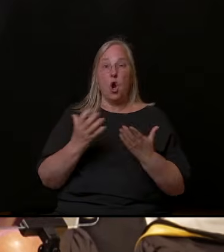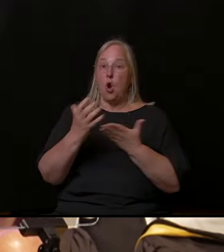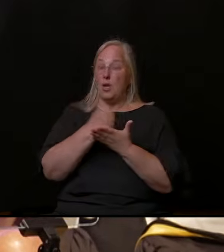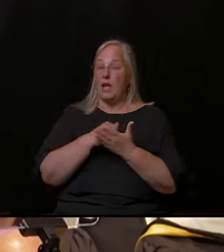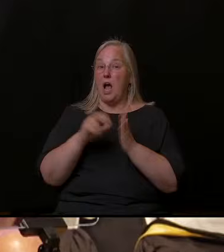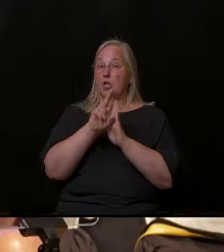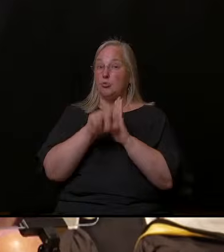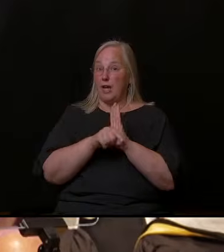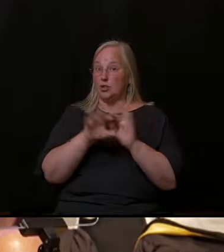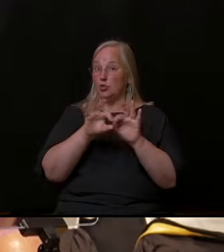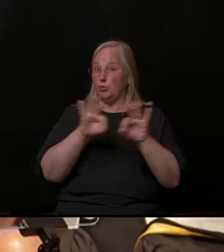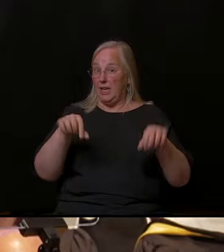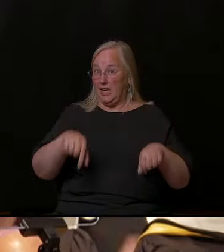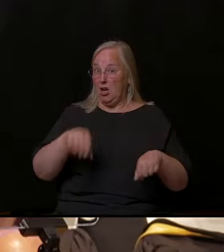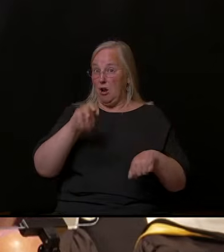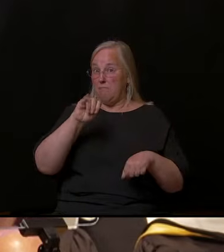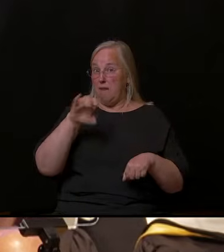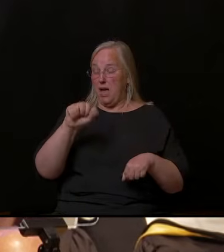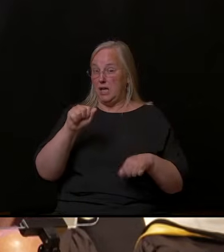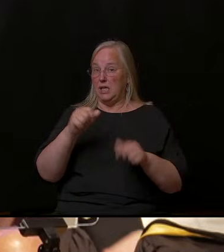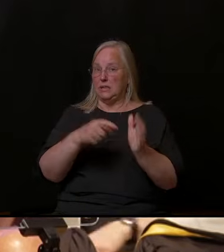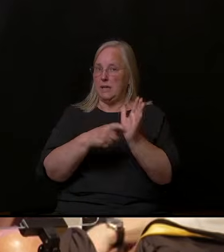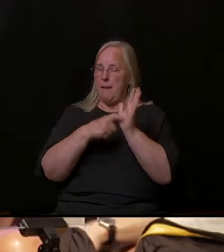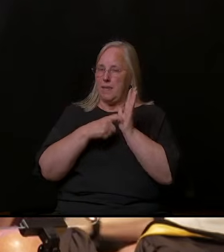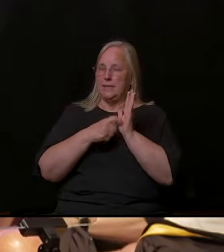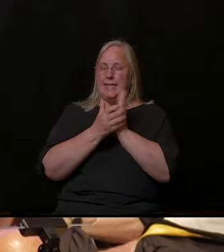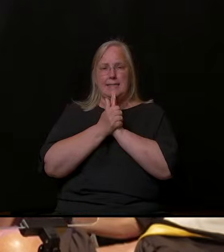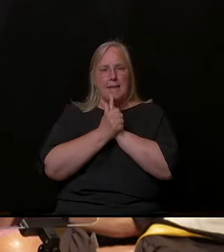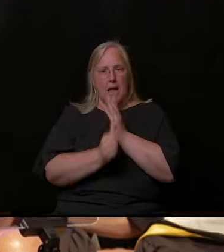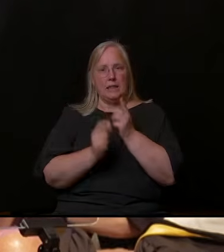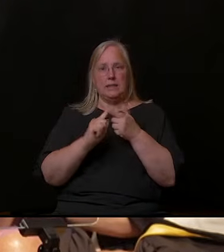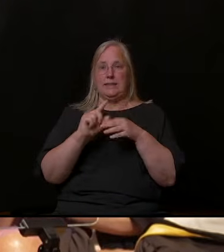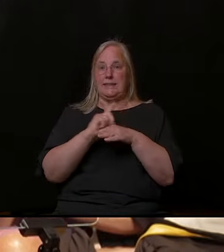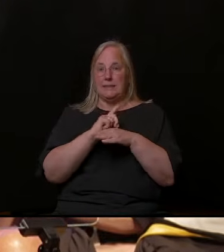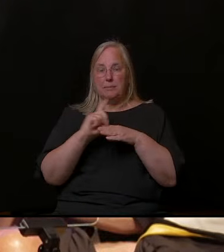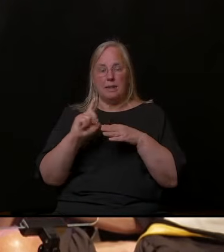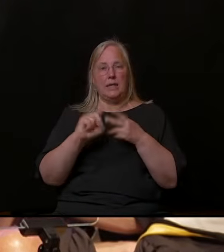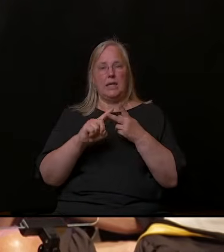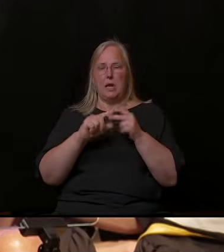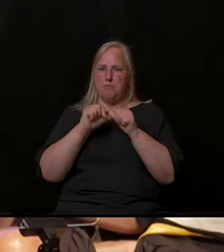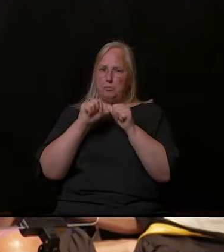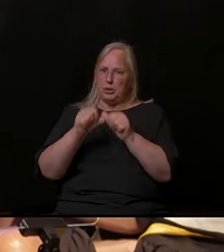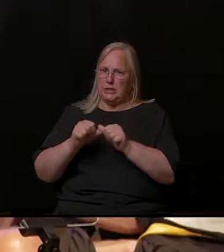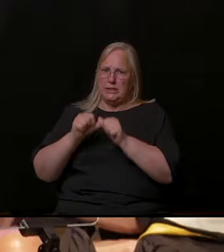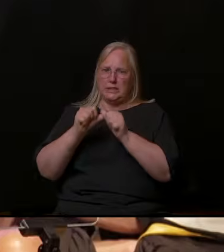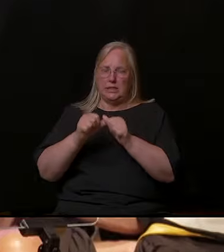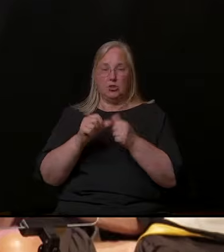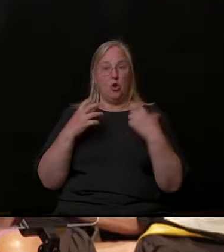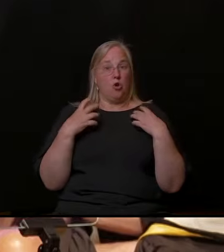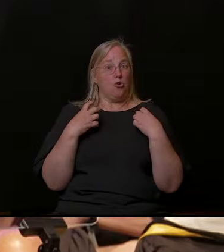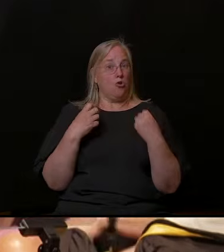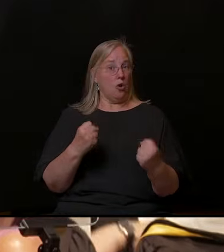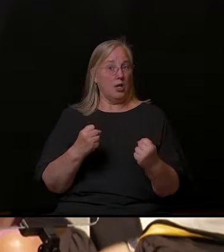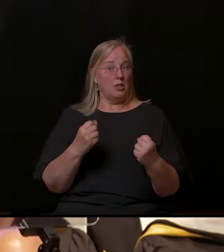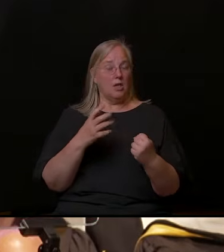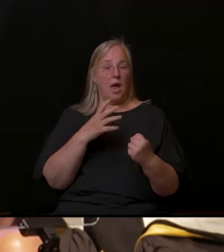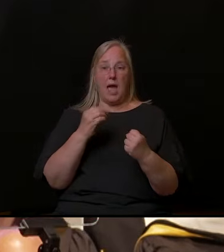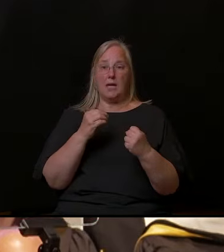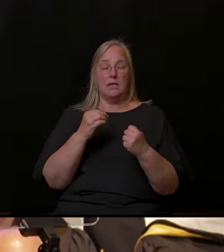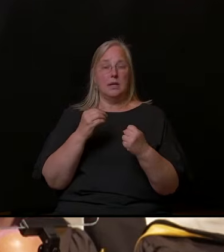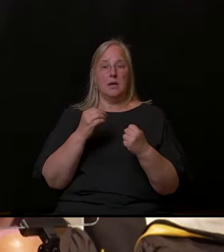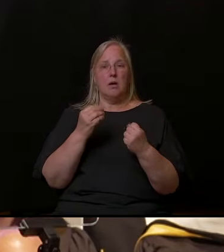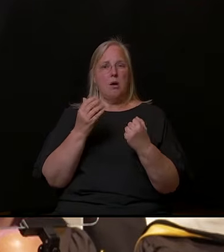at MICA demands talent, discipline, persistence, courage, and yet all of